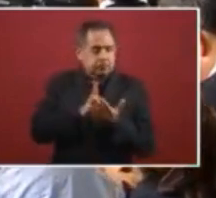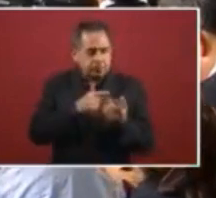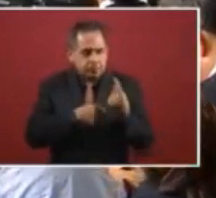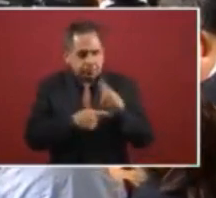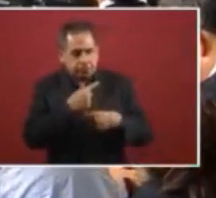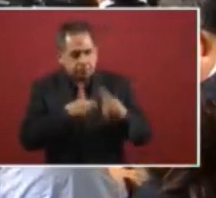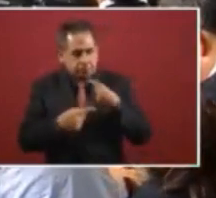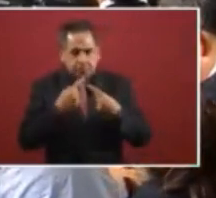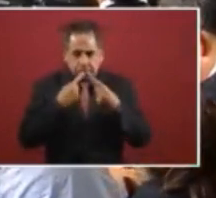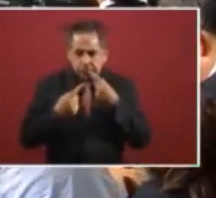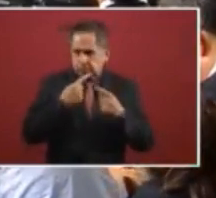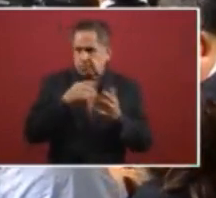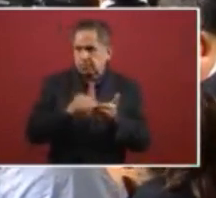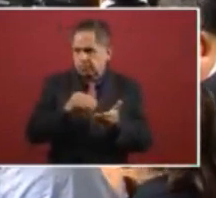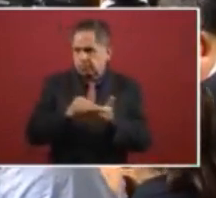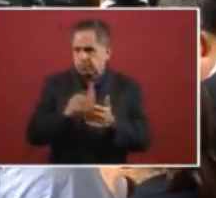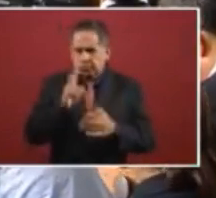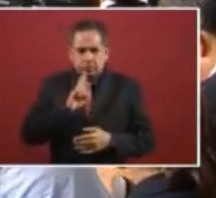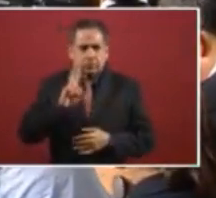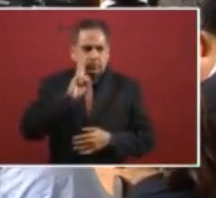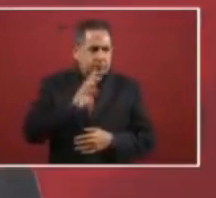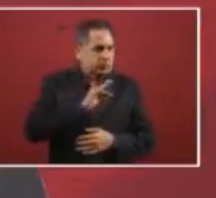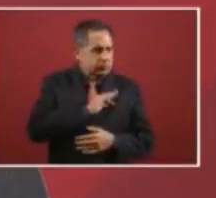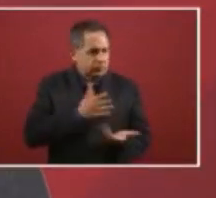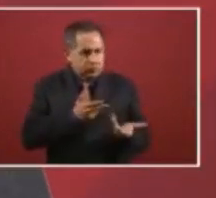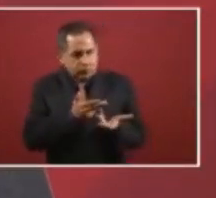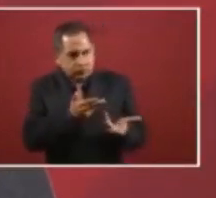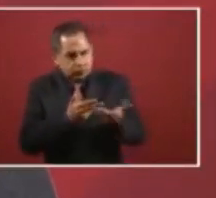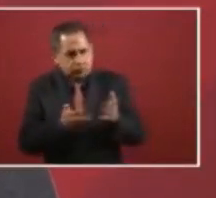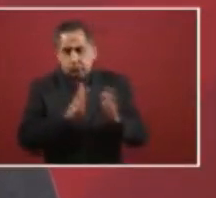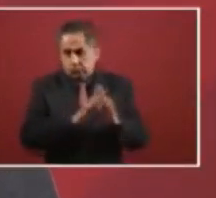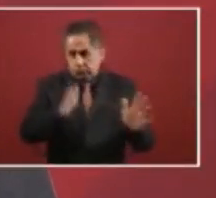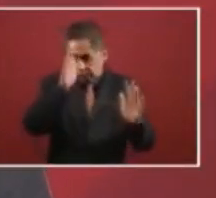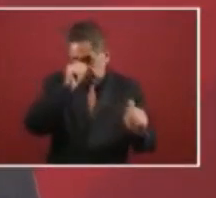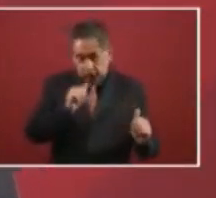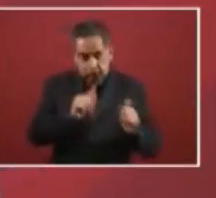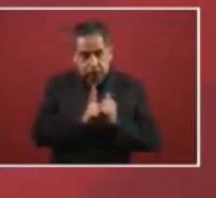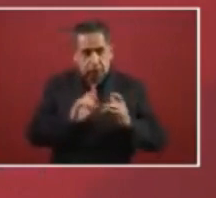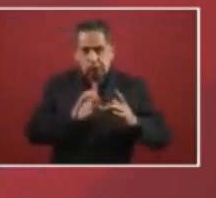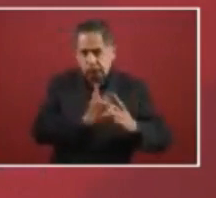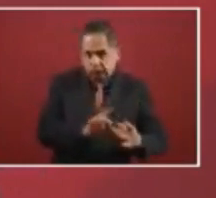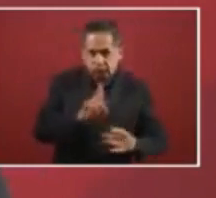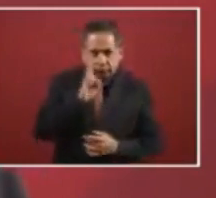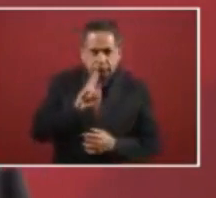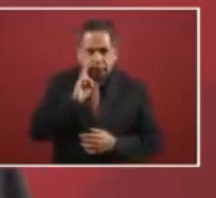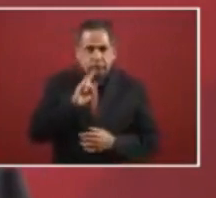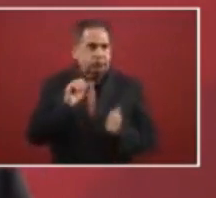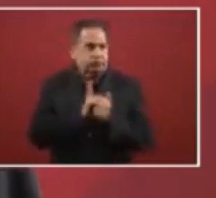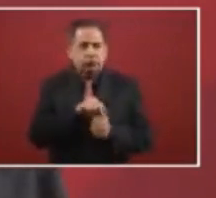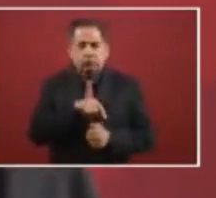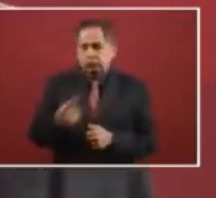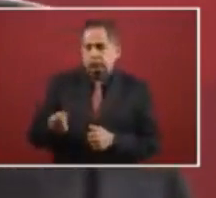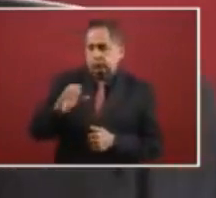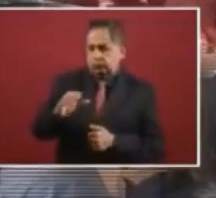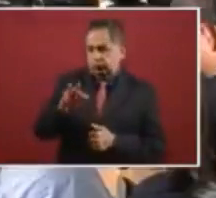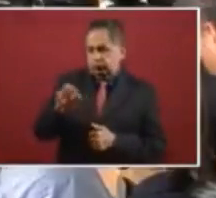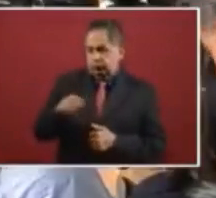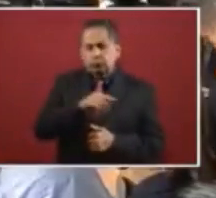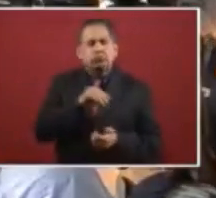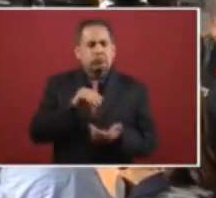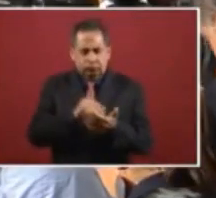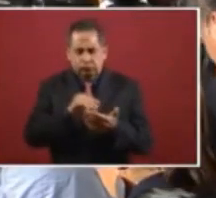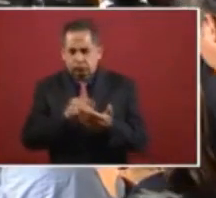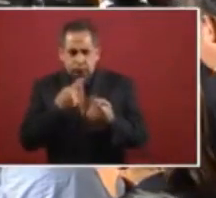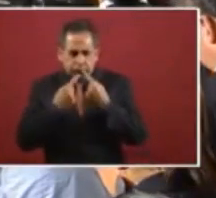even yesterday, they were already looking for an agreement with